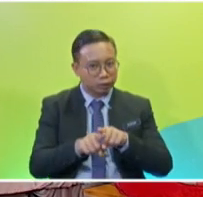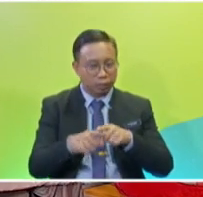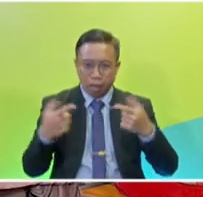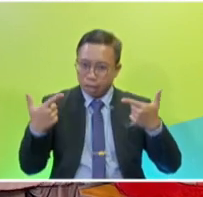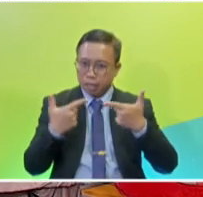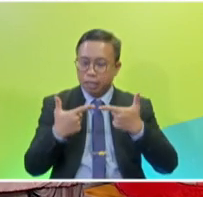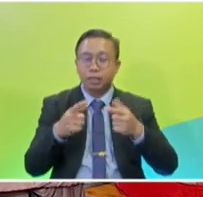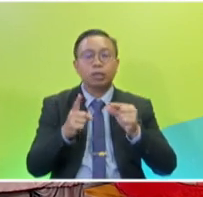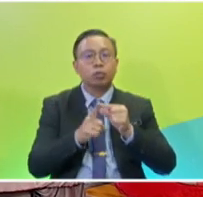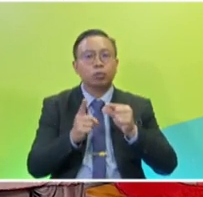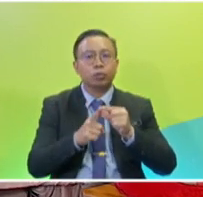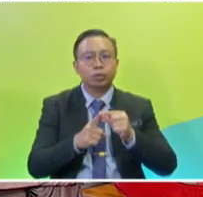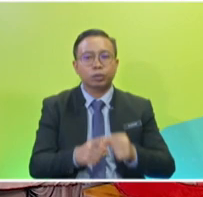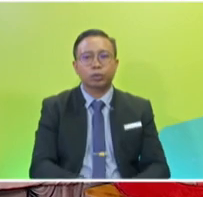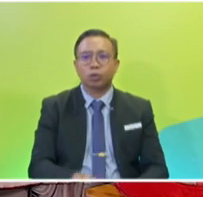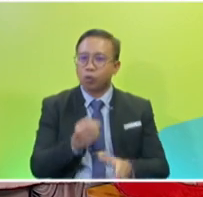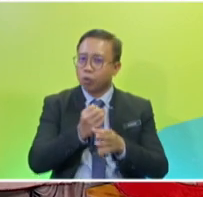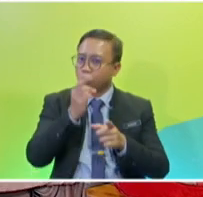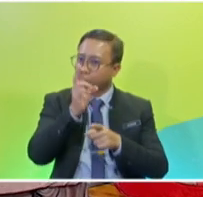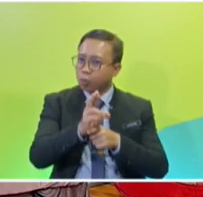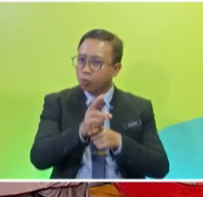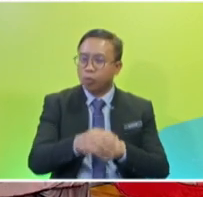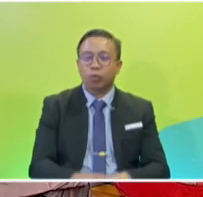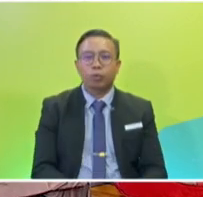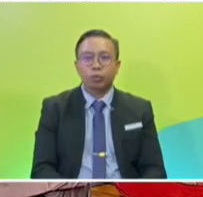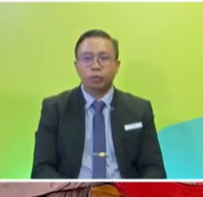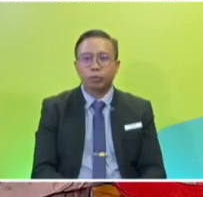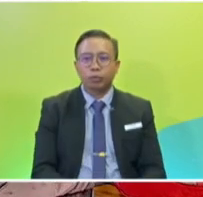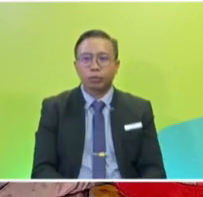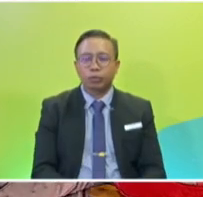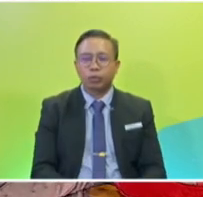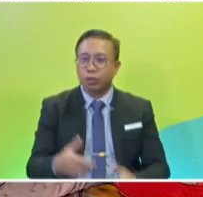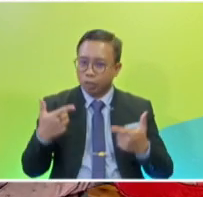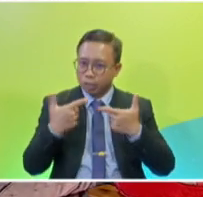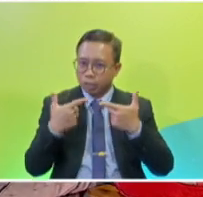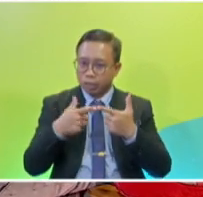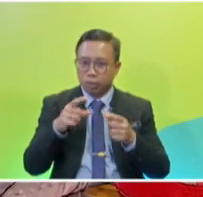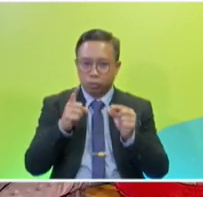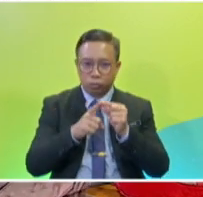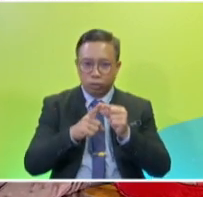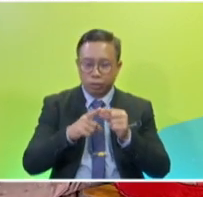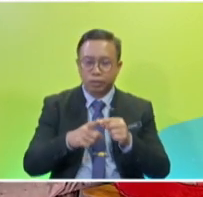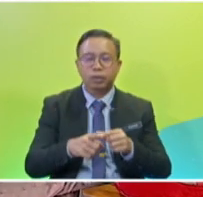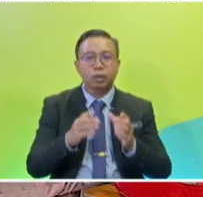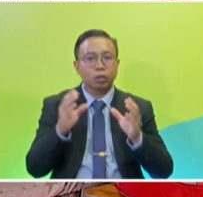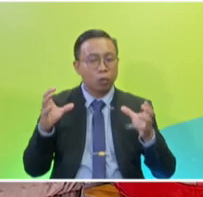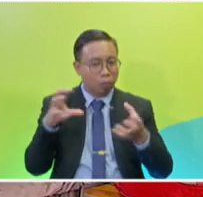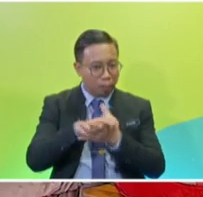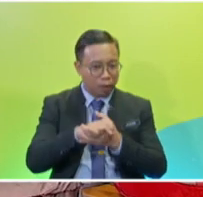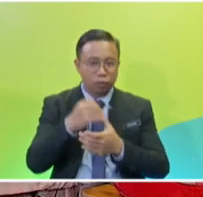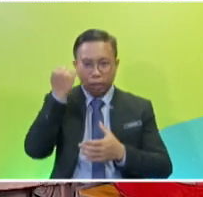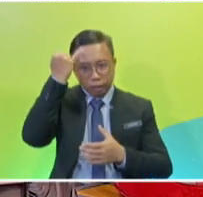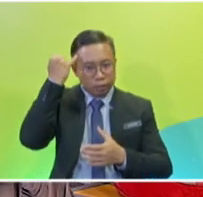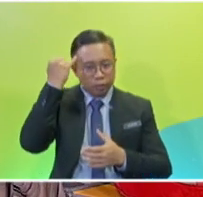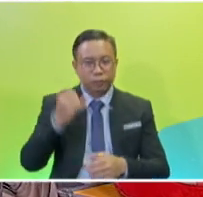words, sentence connectors, or sentence connectors or linking words in between to combine your ideas.